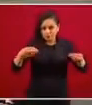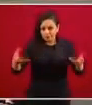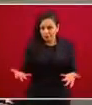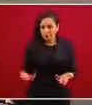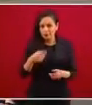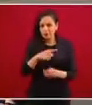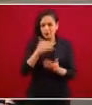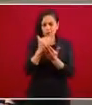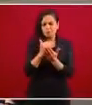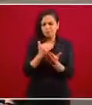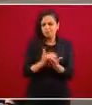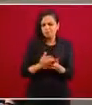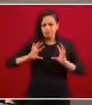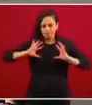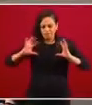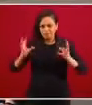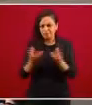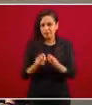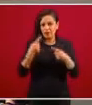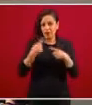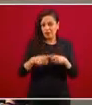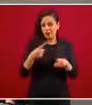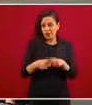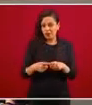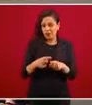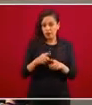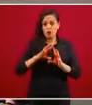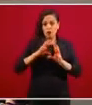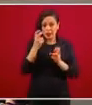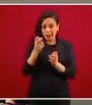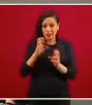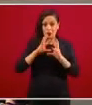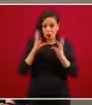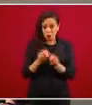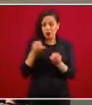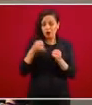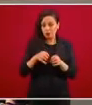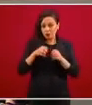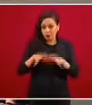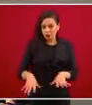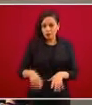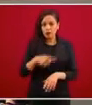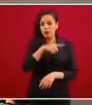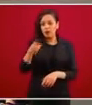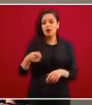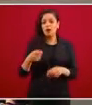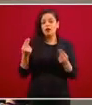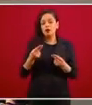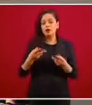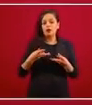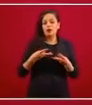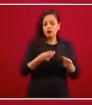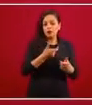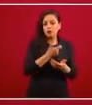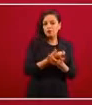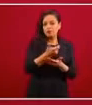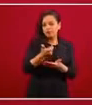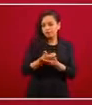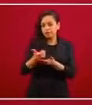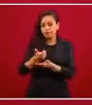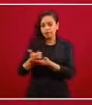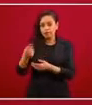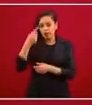who collect the data, who analyze the data, who provide the models, and also the operation cost,